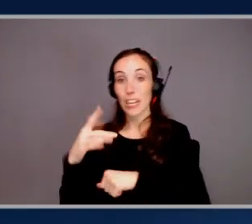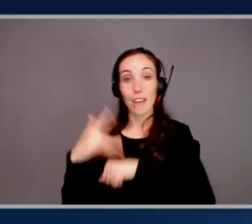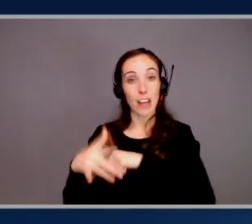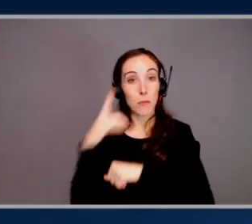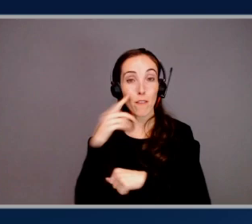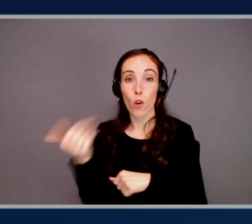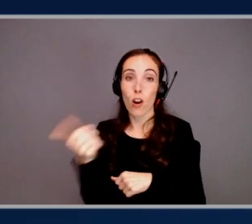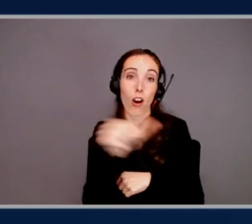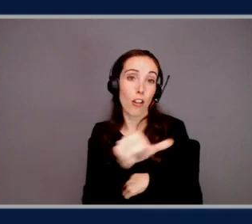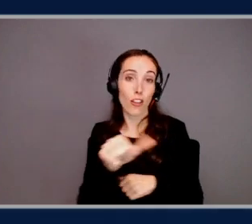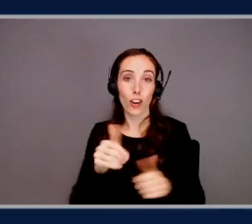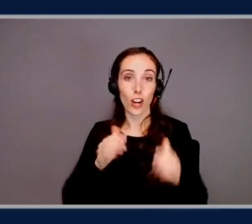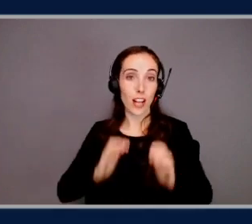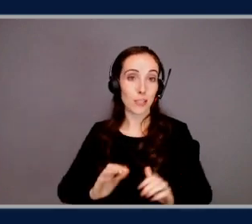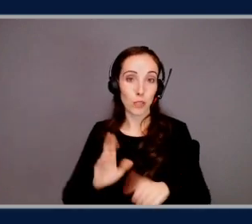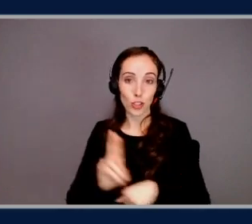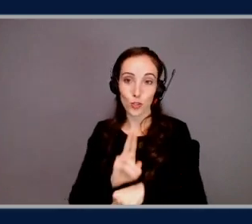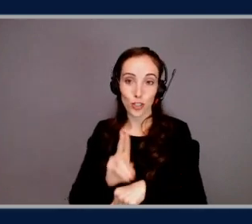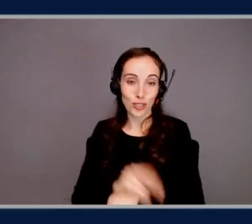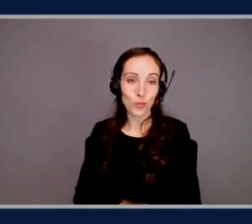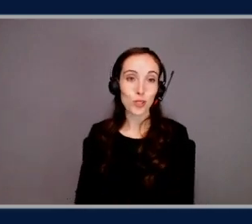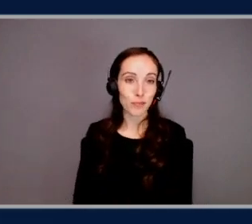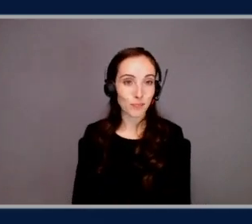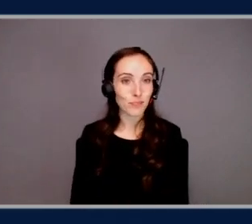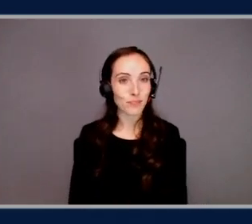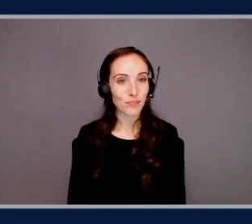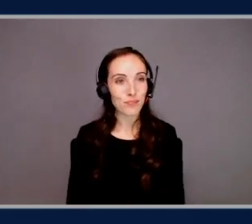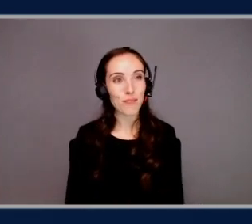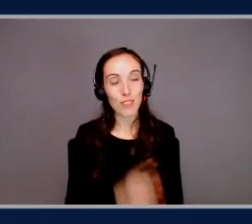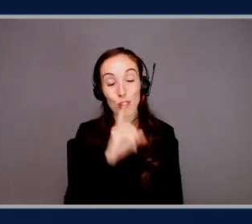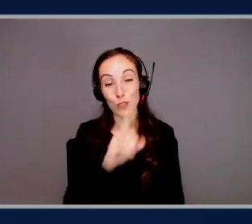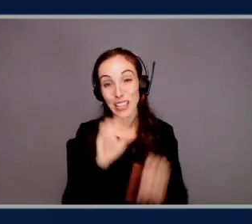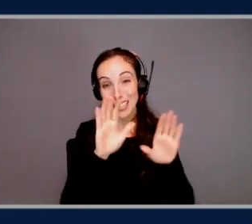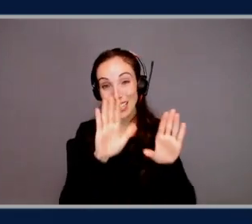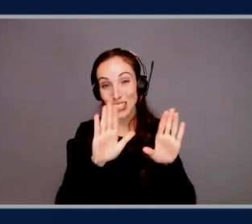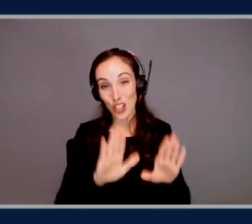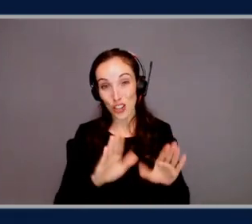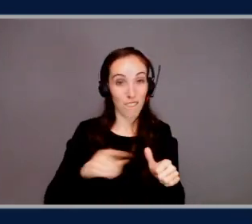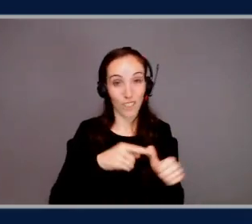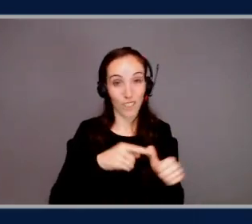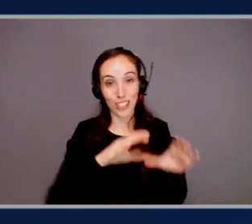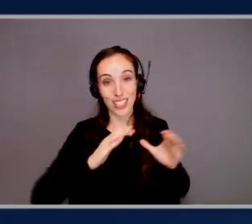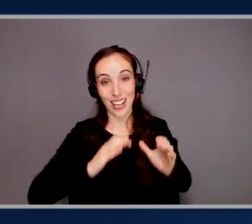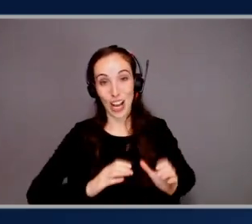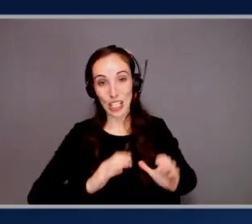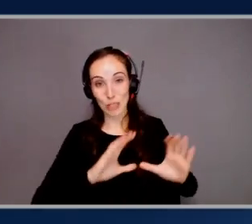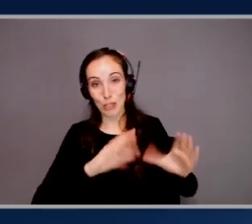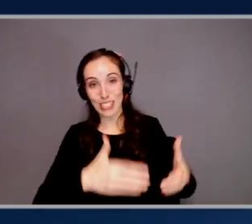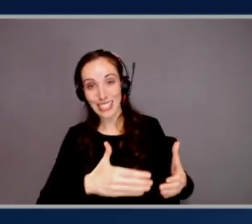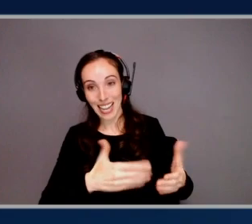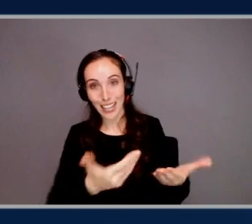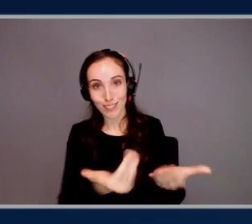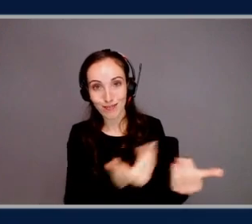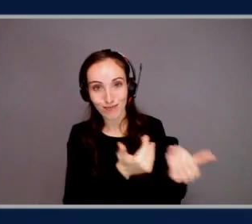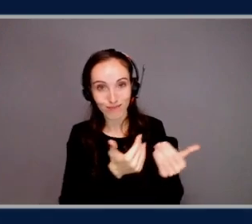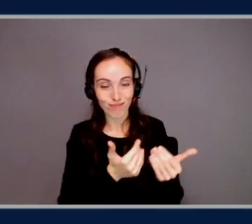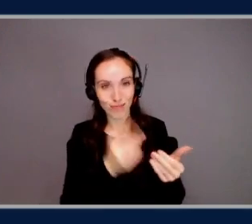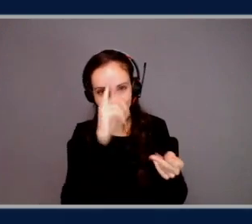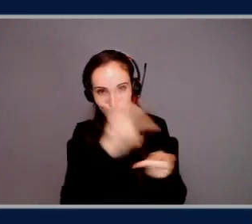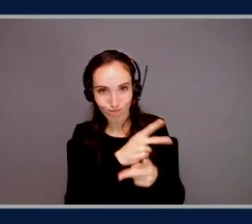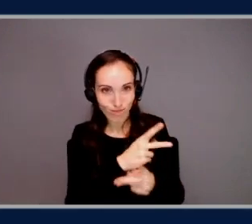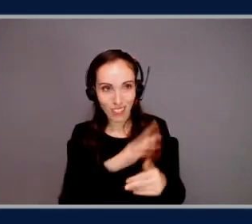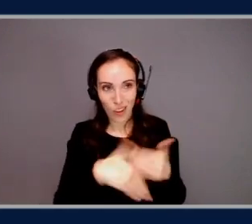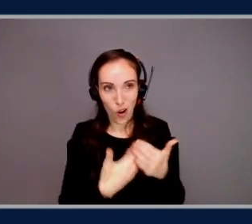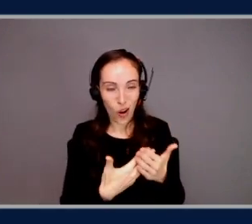well. Yeah. That's a pretty awesome first customer set to say the least. Get through all the initial bugs. So I do want to